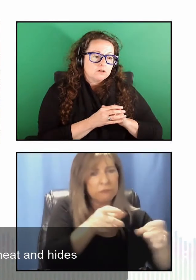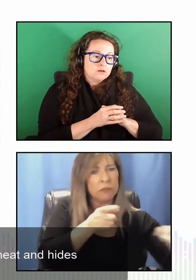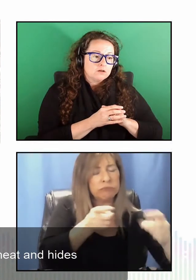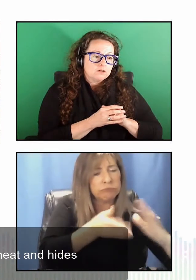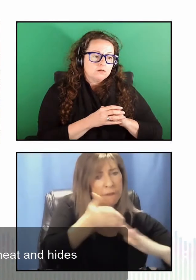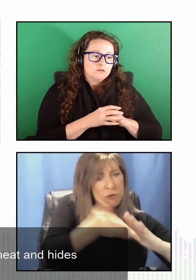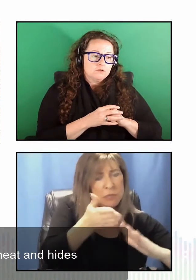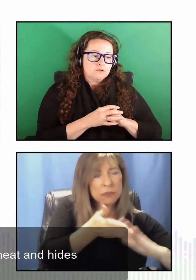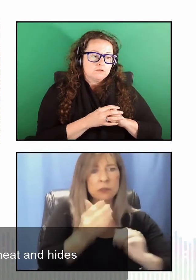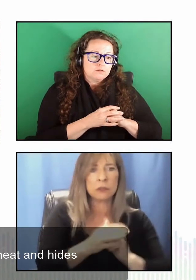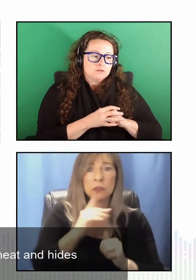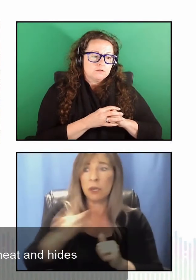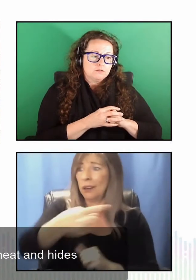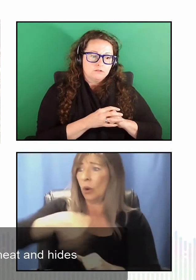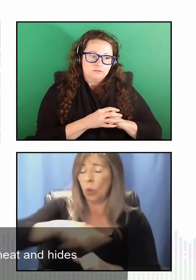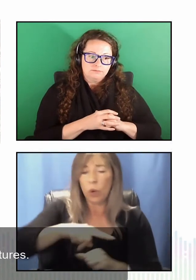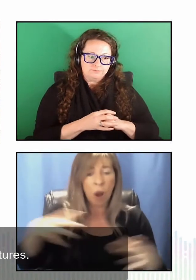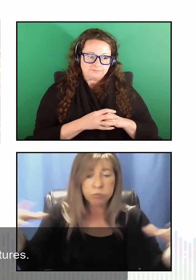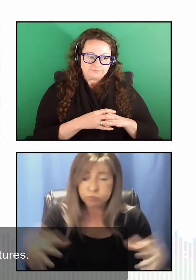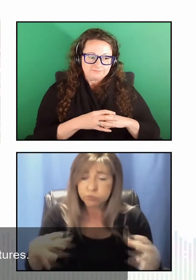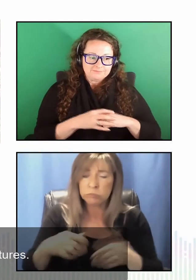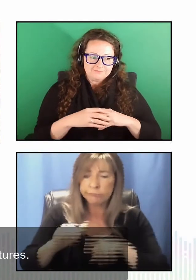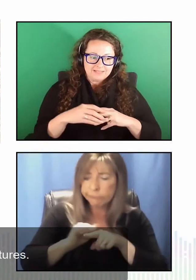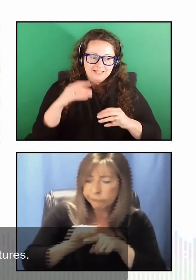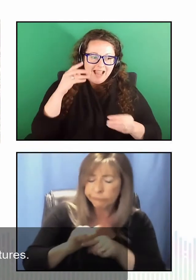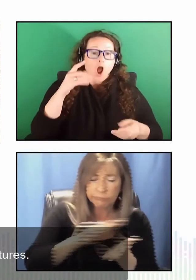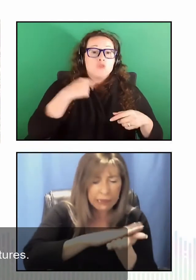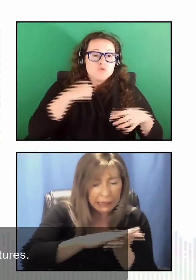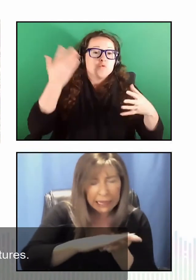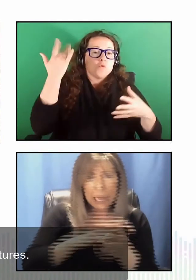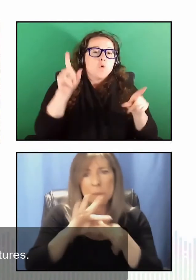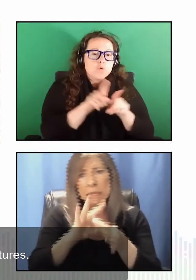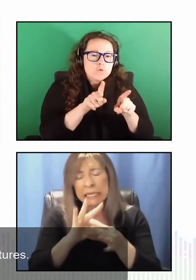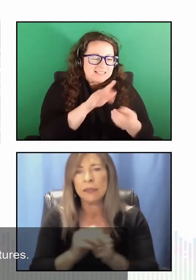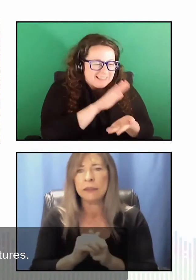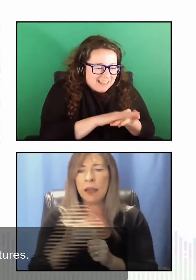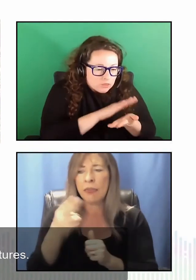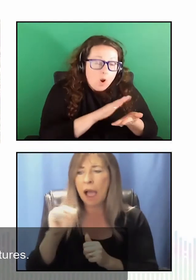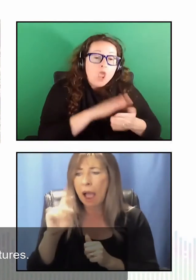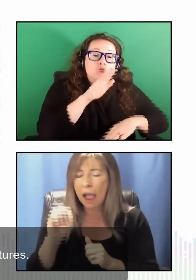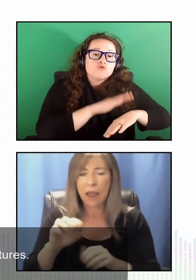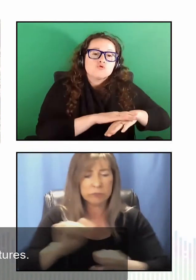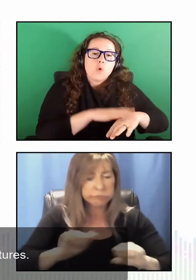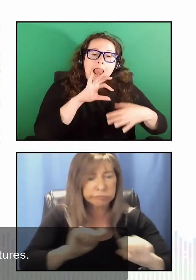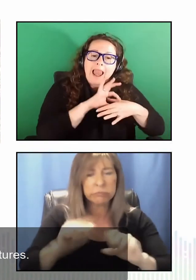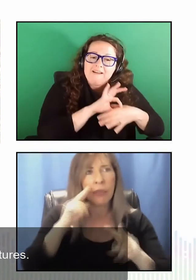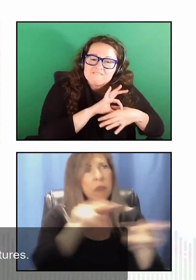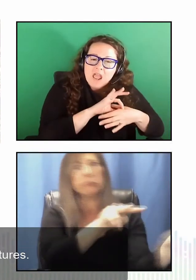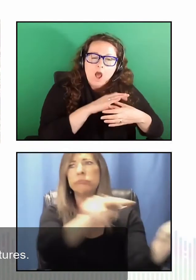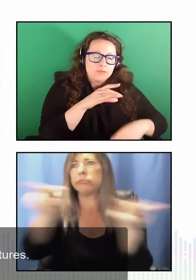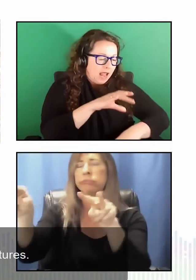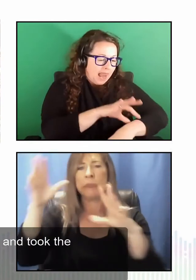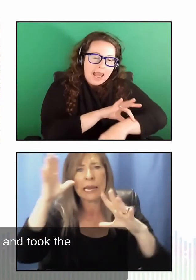our traditional ways of cleaning meat and hides within view of the high caribou pastures. Petlana Joe,